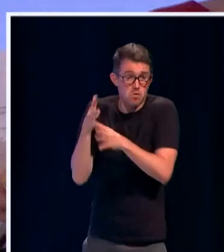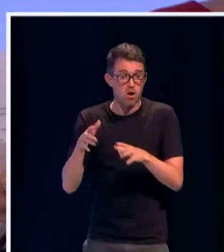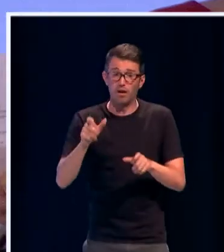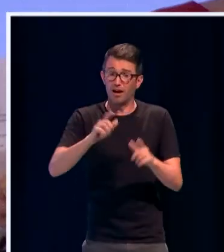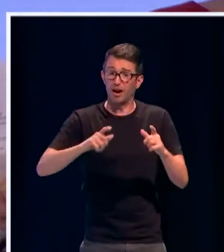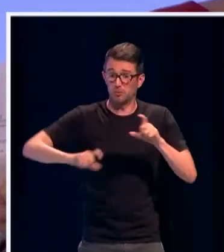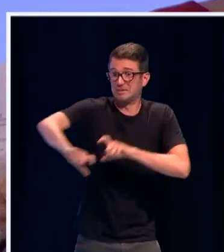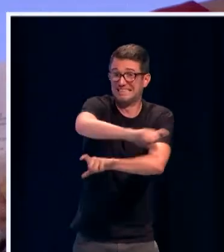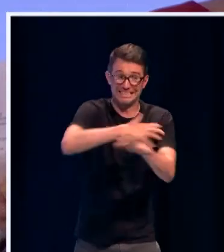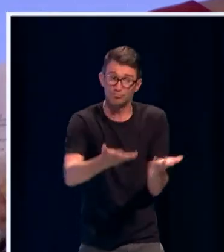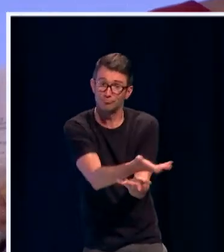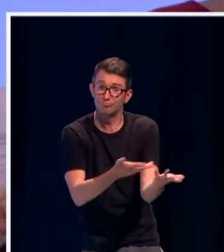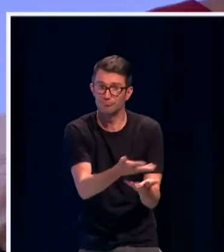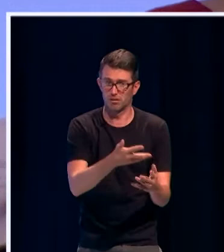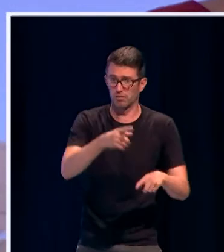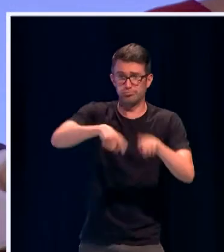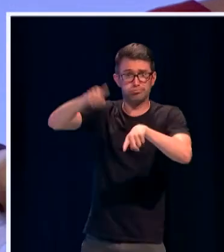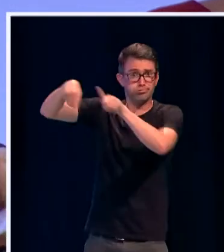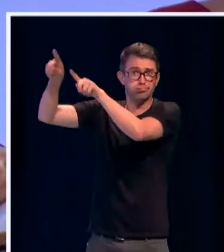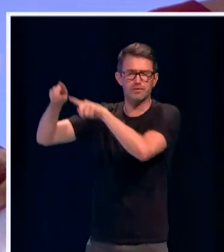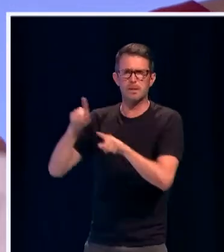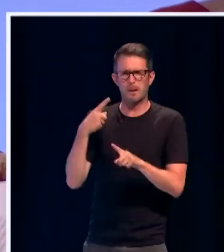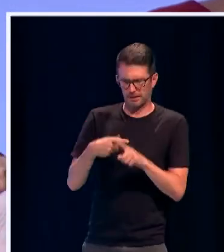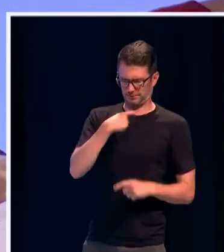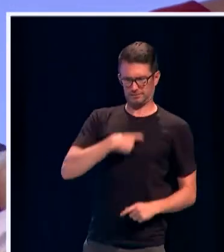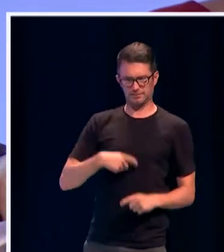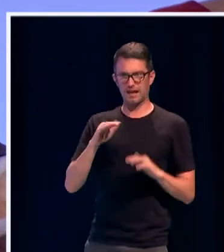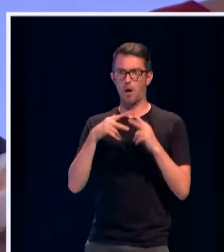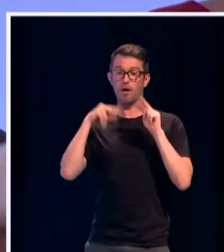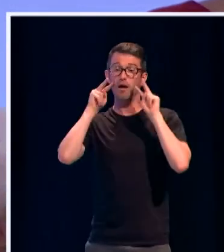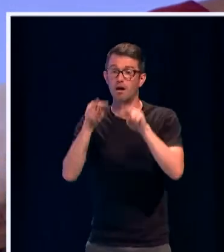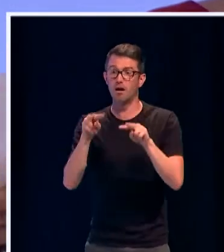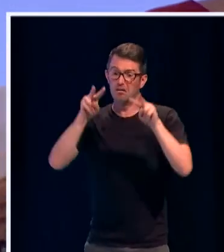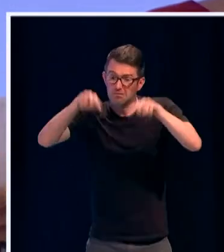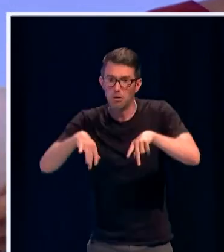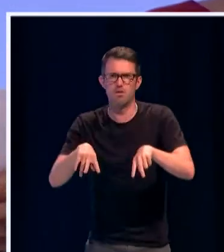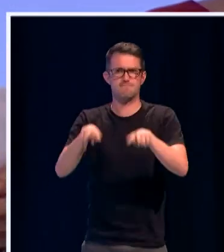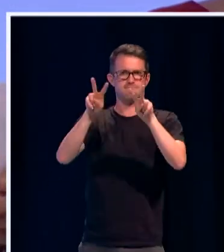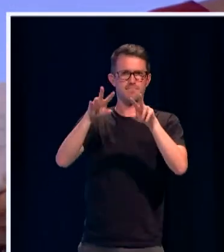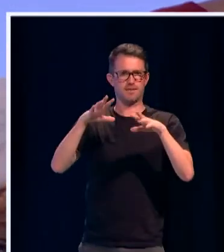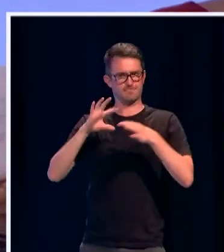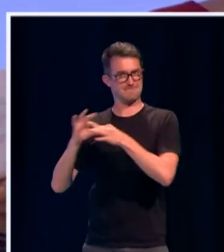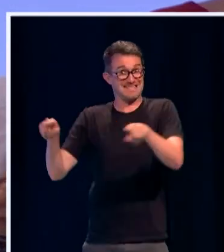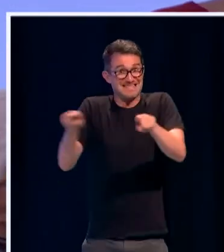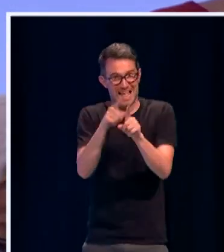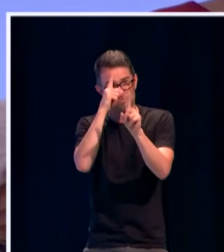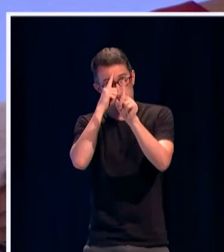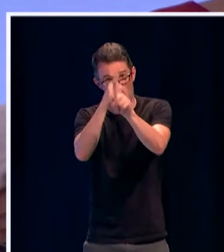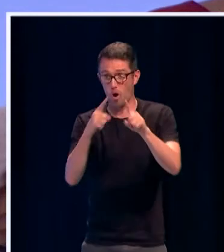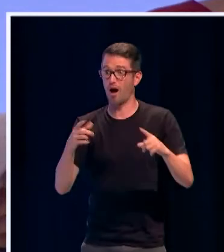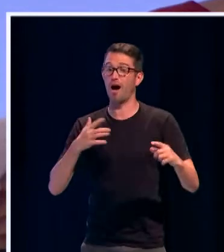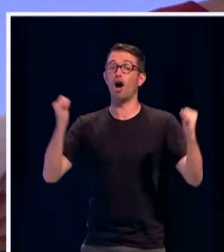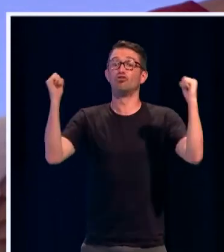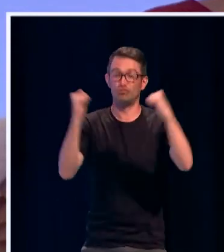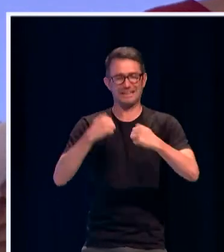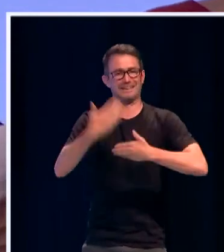practical recommendation on the way and means to achieve these goals. We drew 2 lessons from